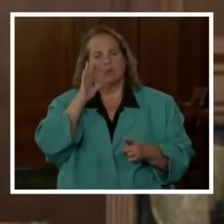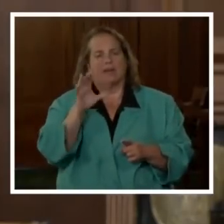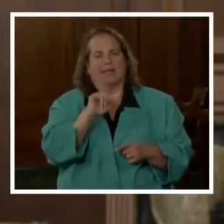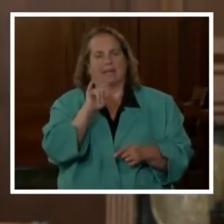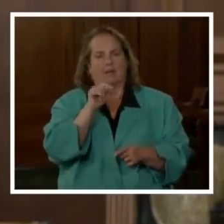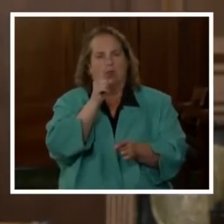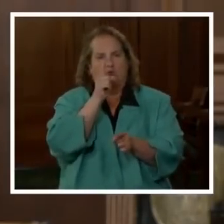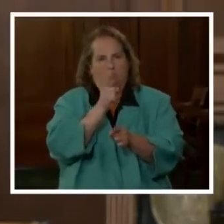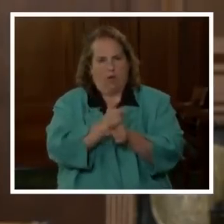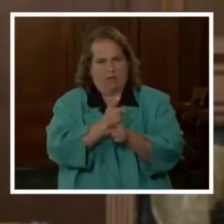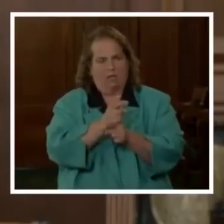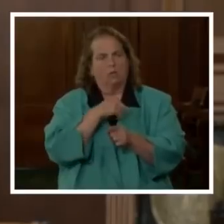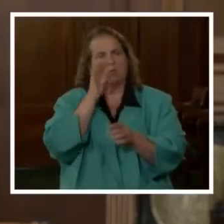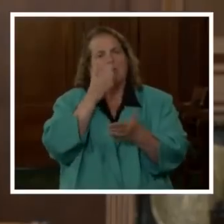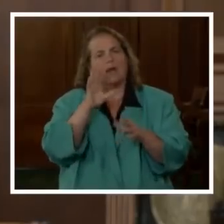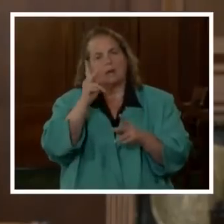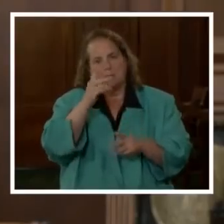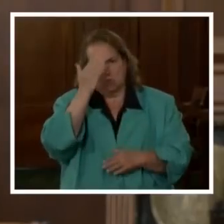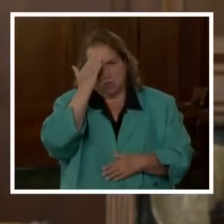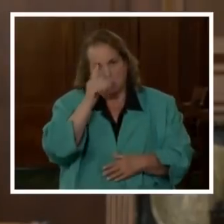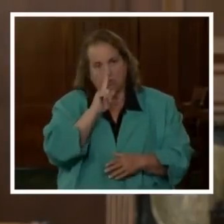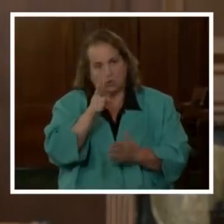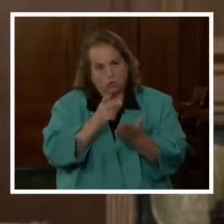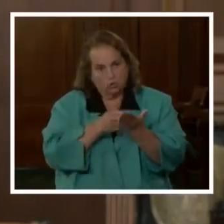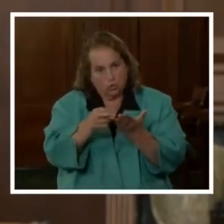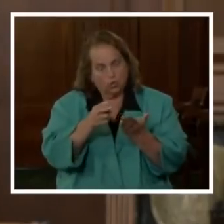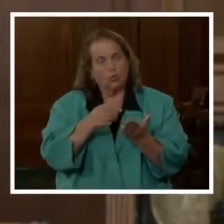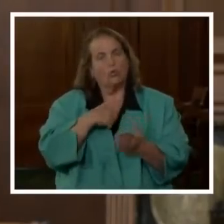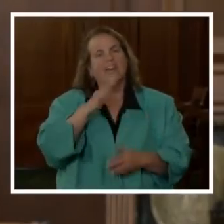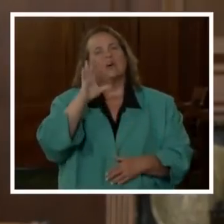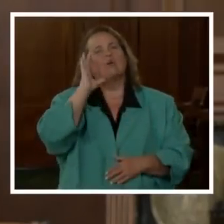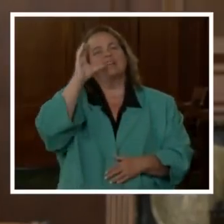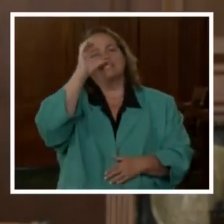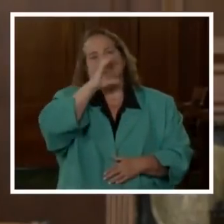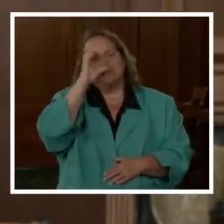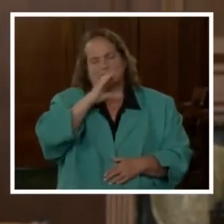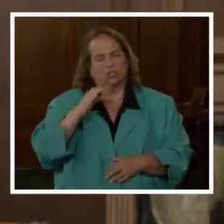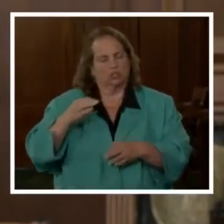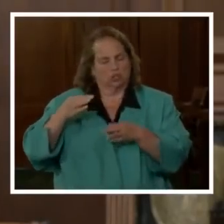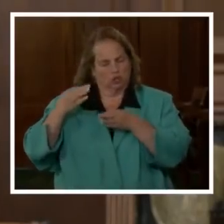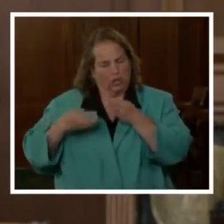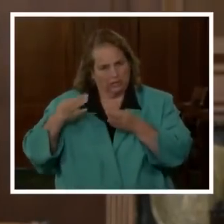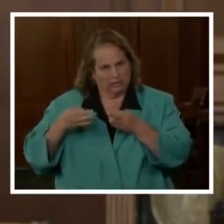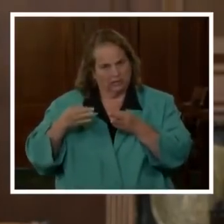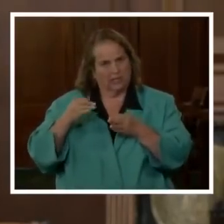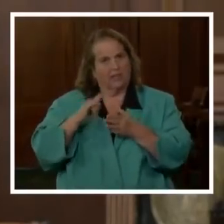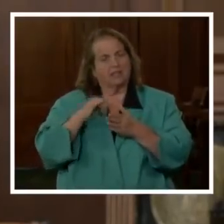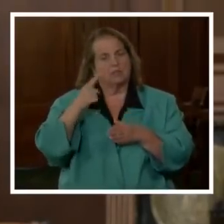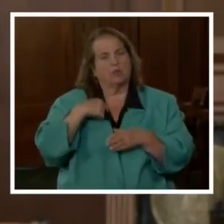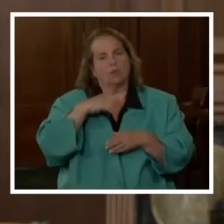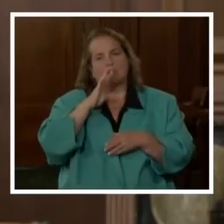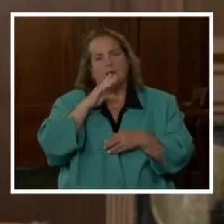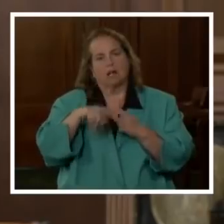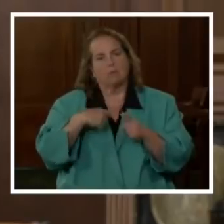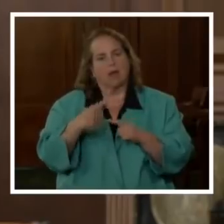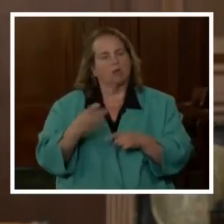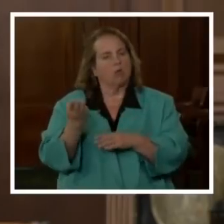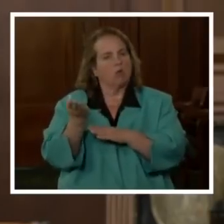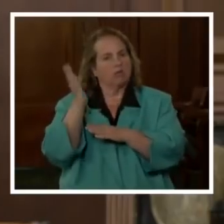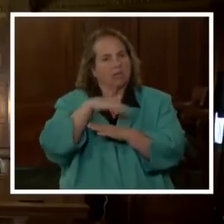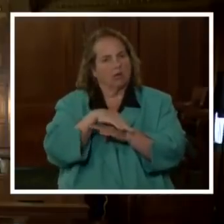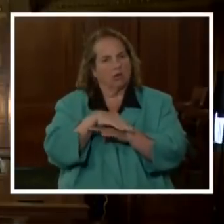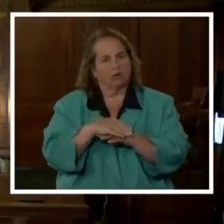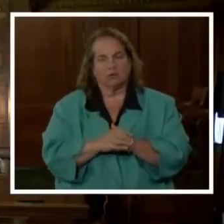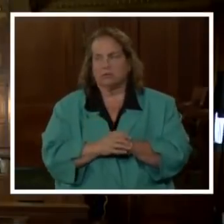right. We're going to let people know the truth. We're going to truly seek justice. It's something we've been talking about, you know, all day long. Lawrence.